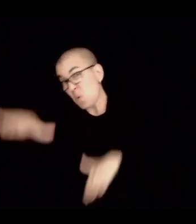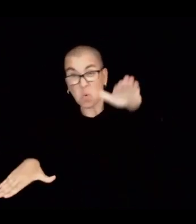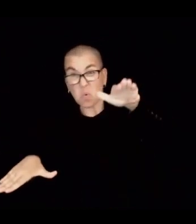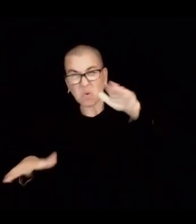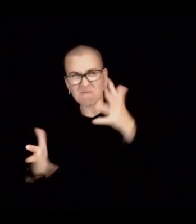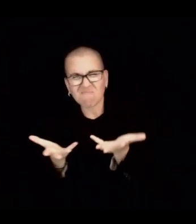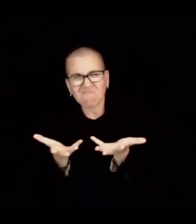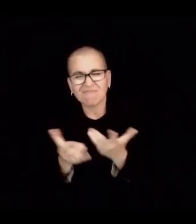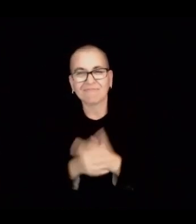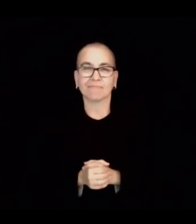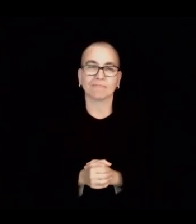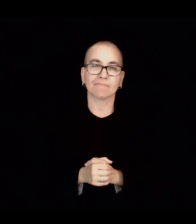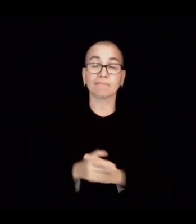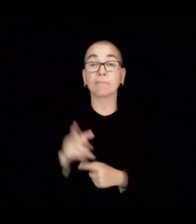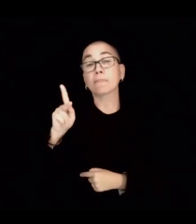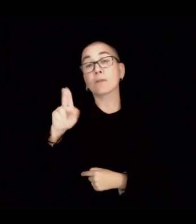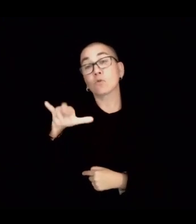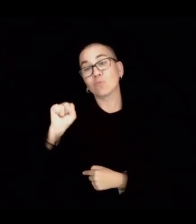with